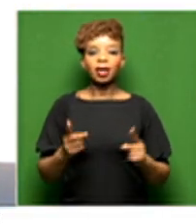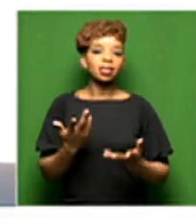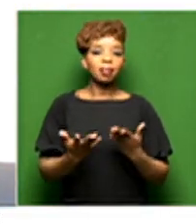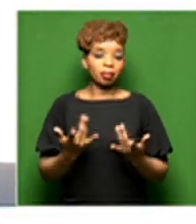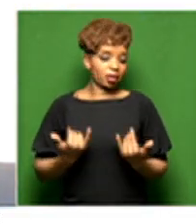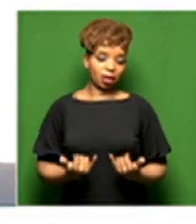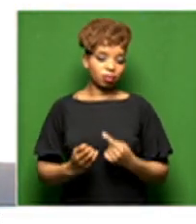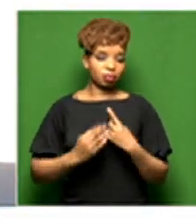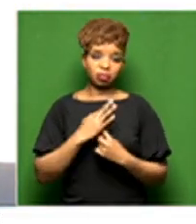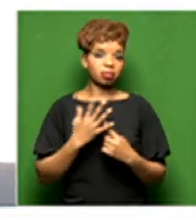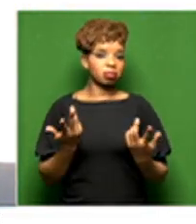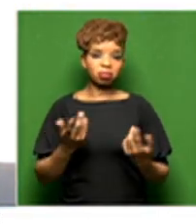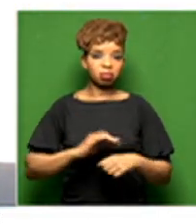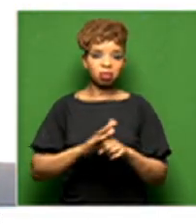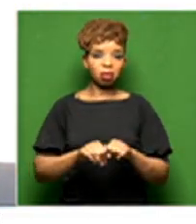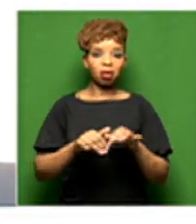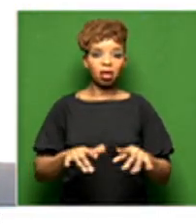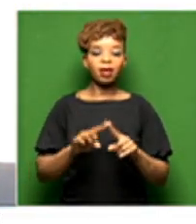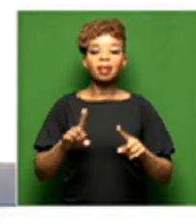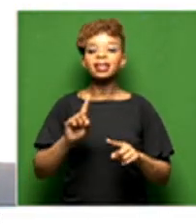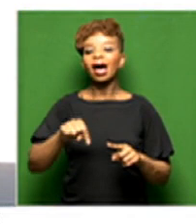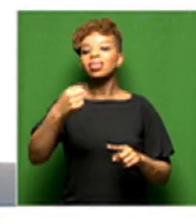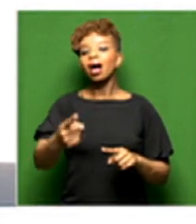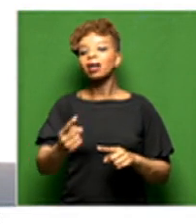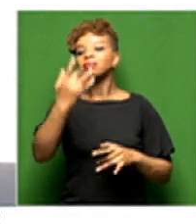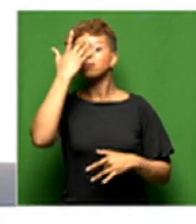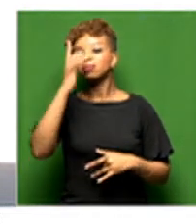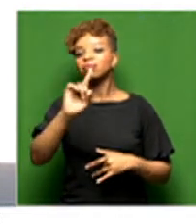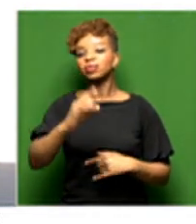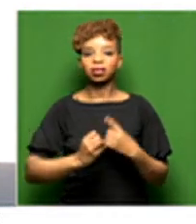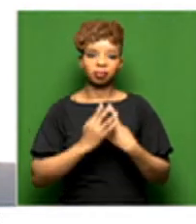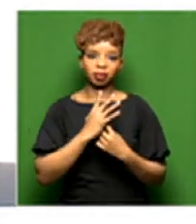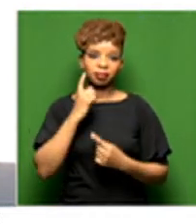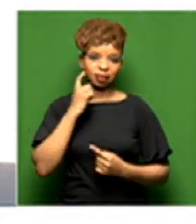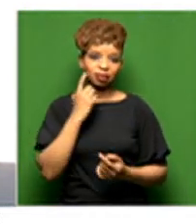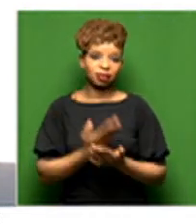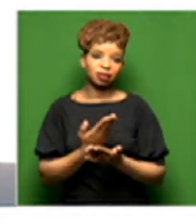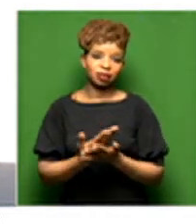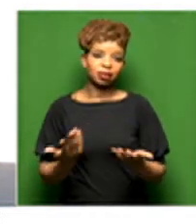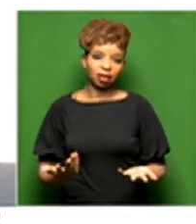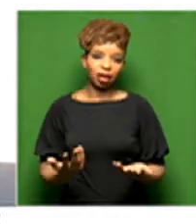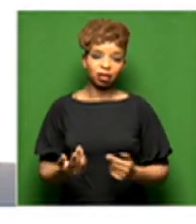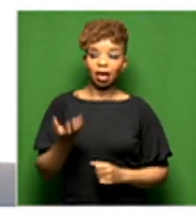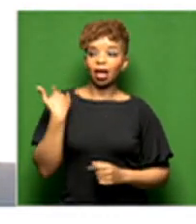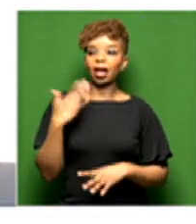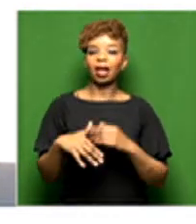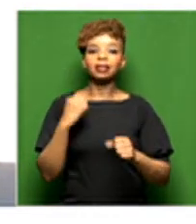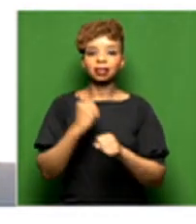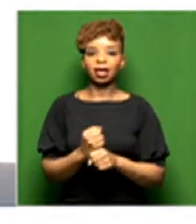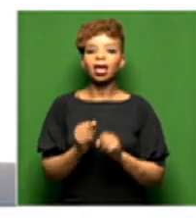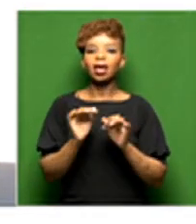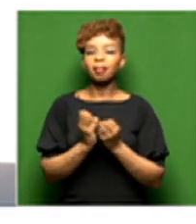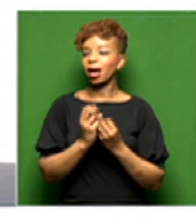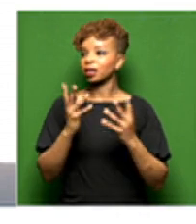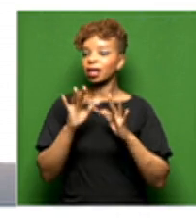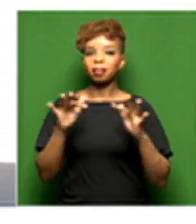or influenza. In South Africa, 11,000 people died of influenza last year. That's going to happen every year. So the first